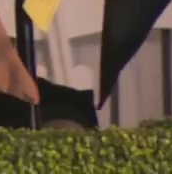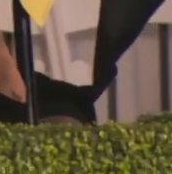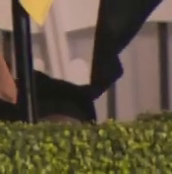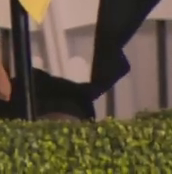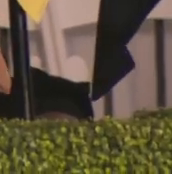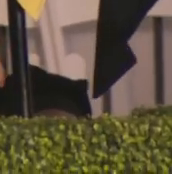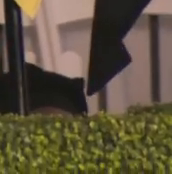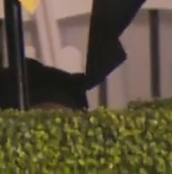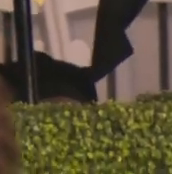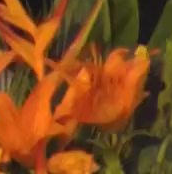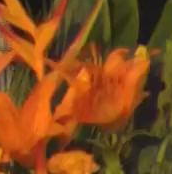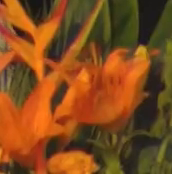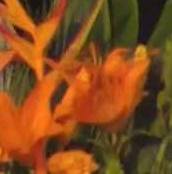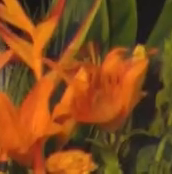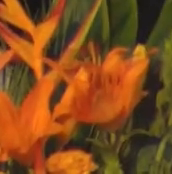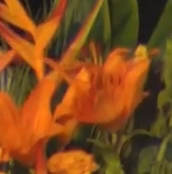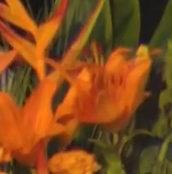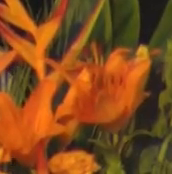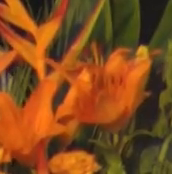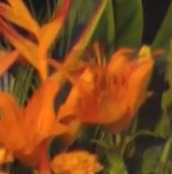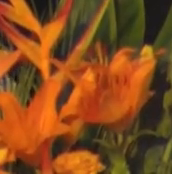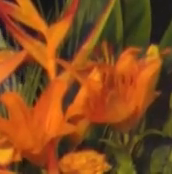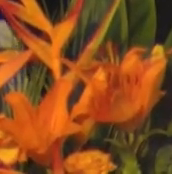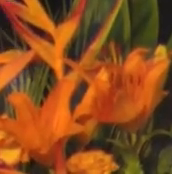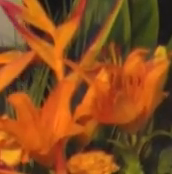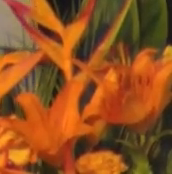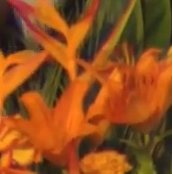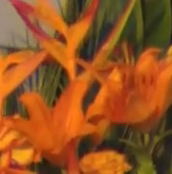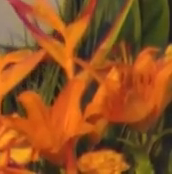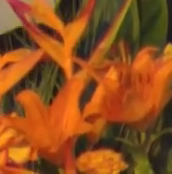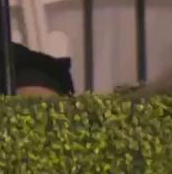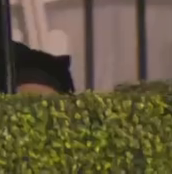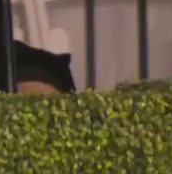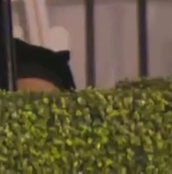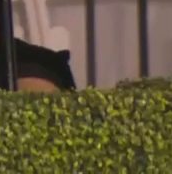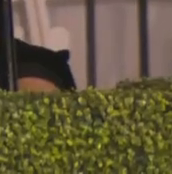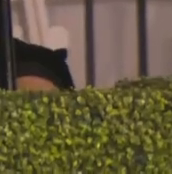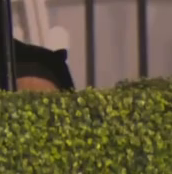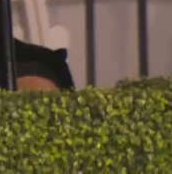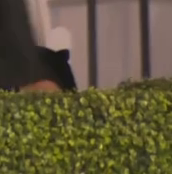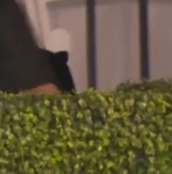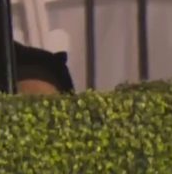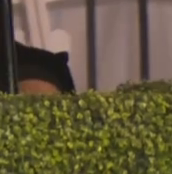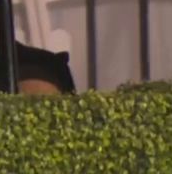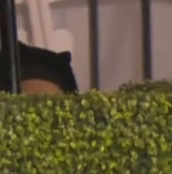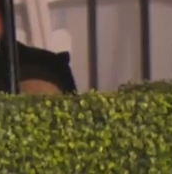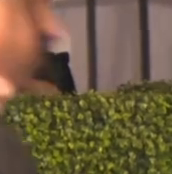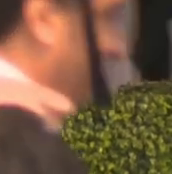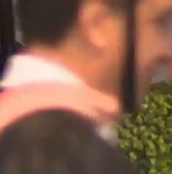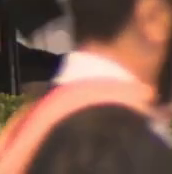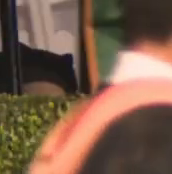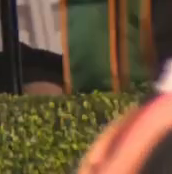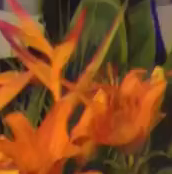Ann Nguyen. Stephanie Ann Chona. Catherine Marie Lopez.